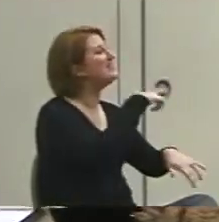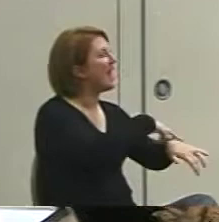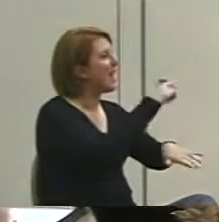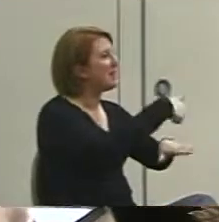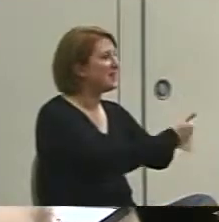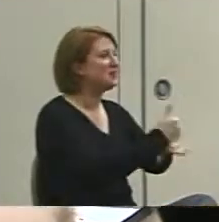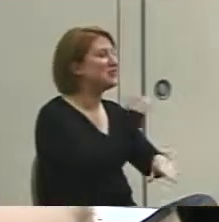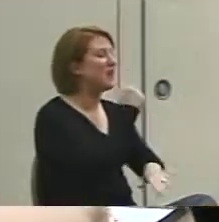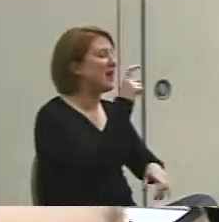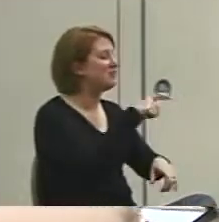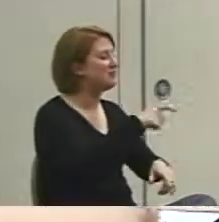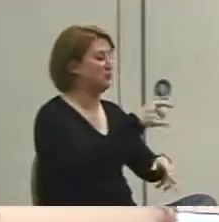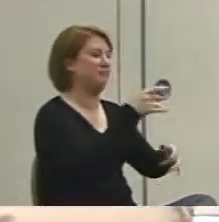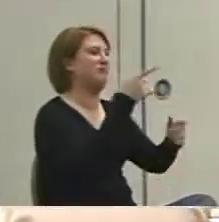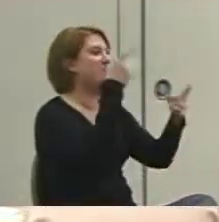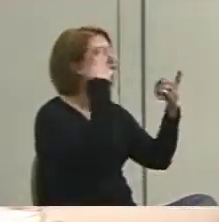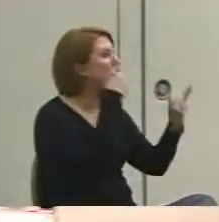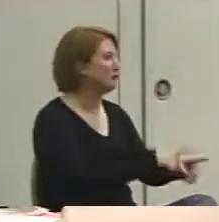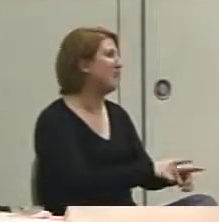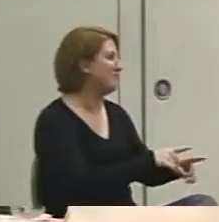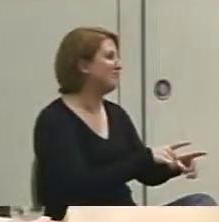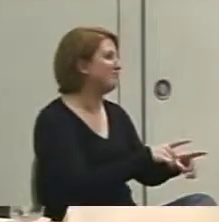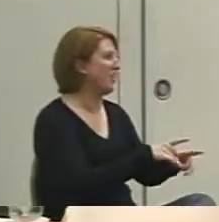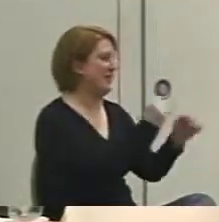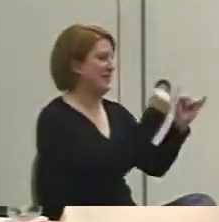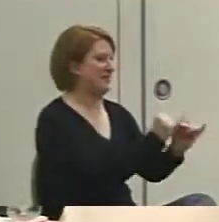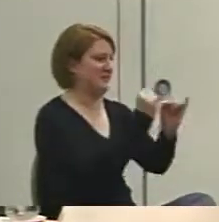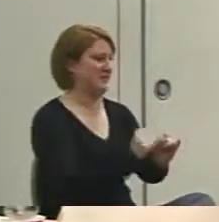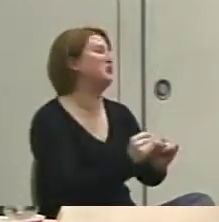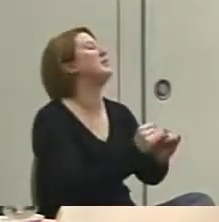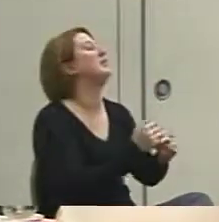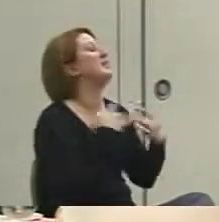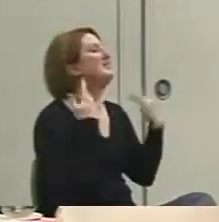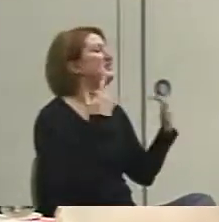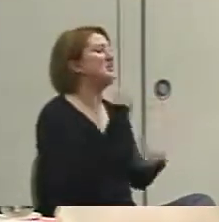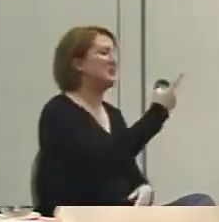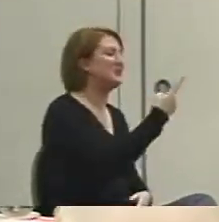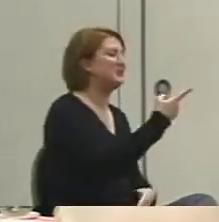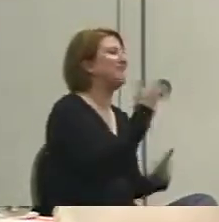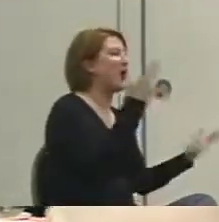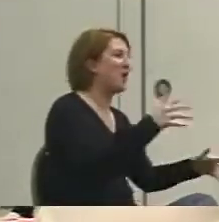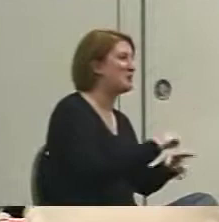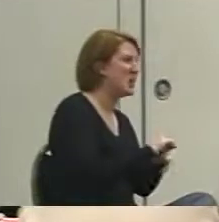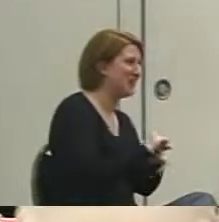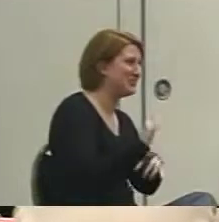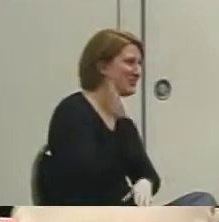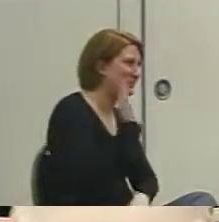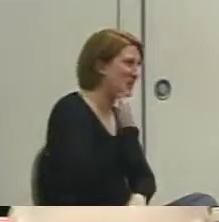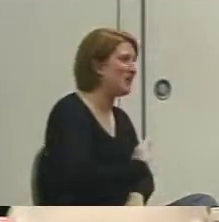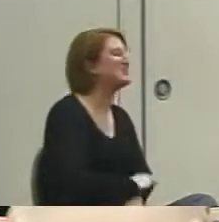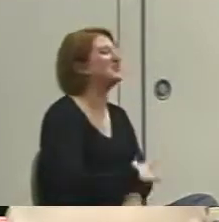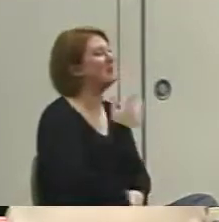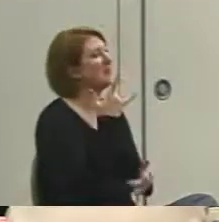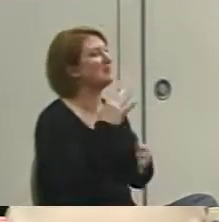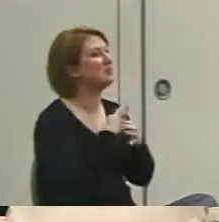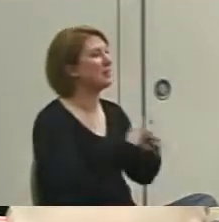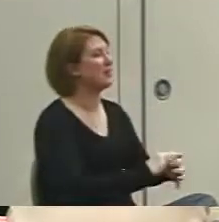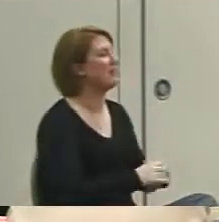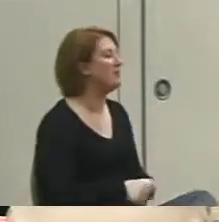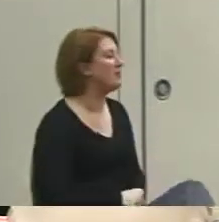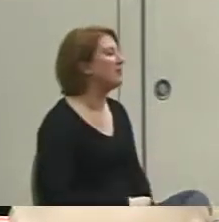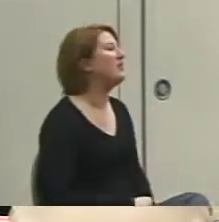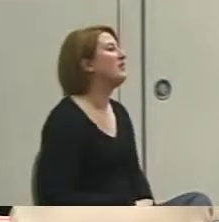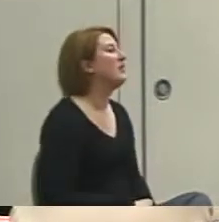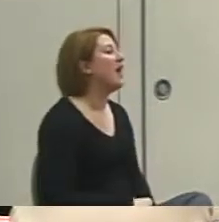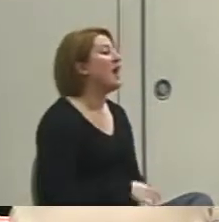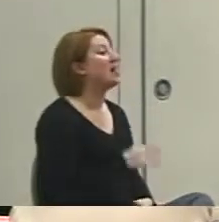don't have to agree on individual events, you just have to agree on the bigger picture. 2, you already had a chance to practice with it earlier, so that may also have had something to do